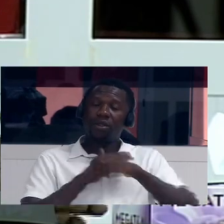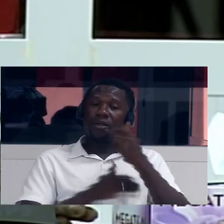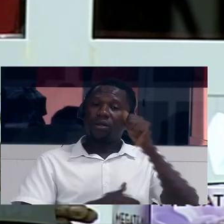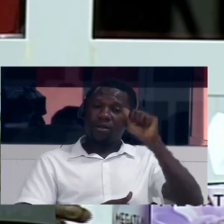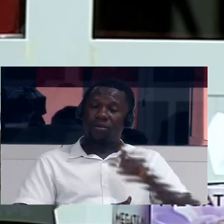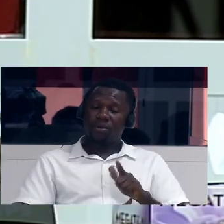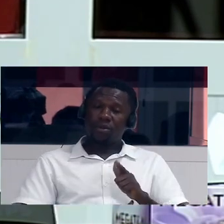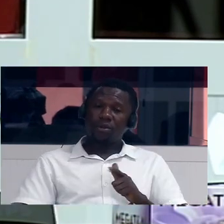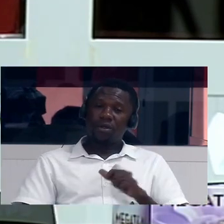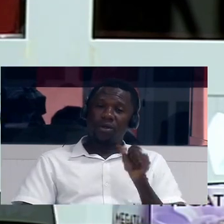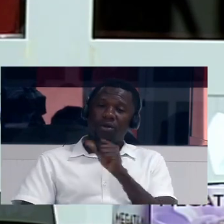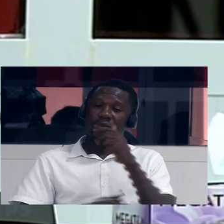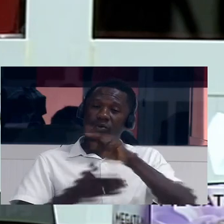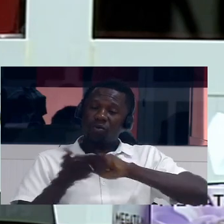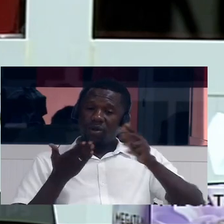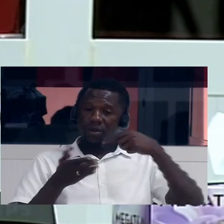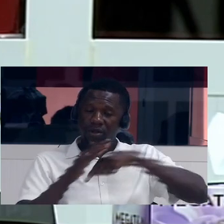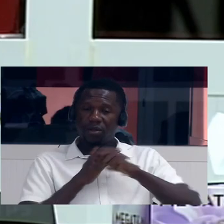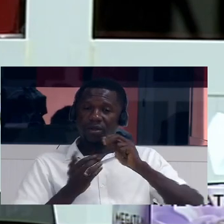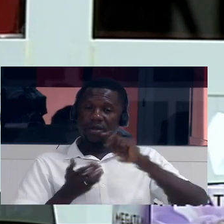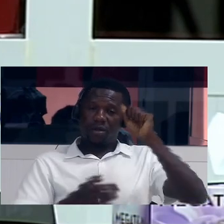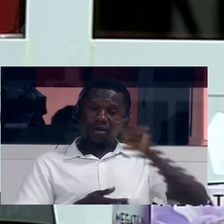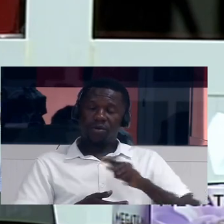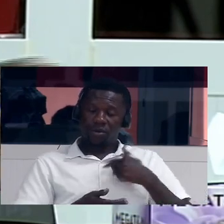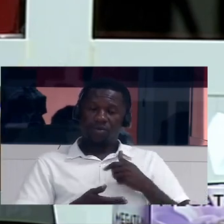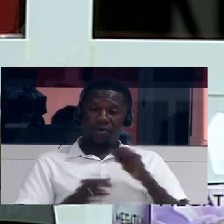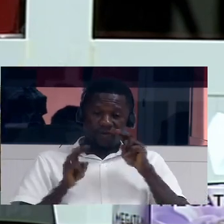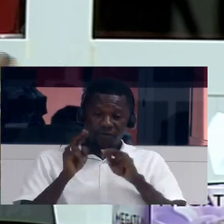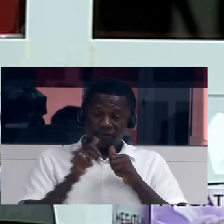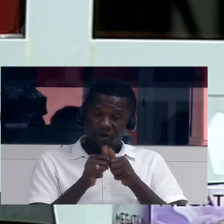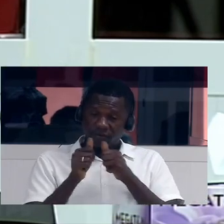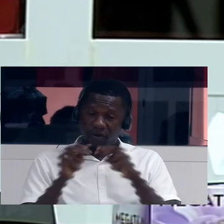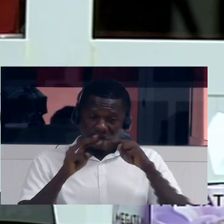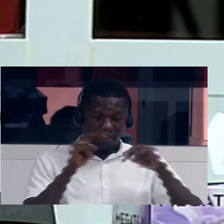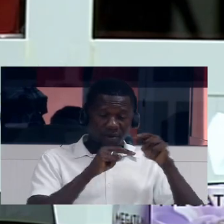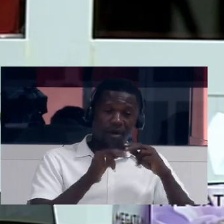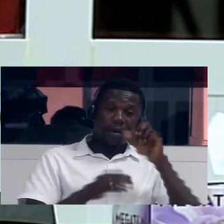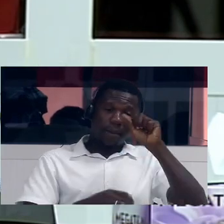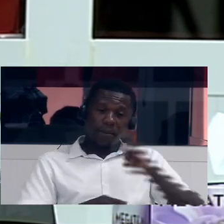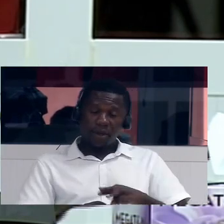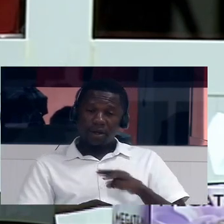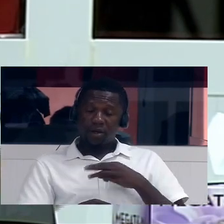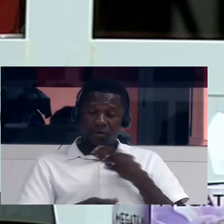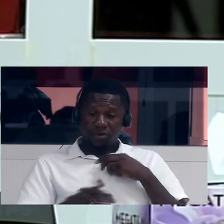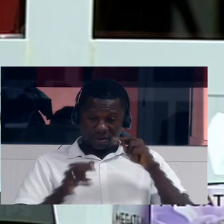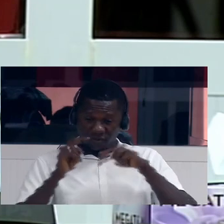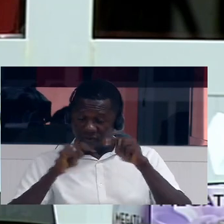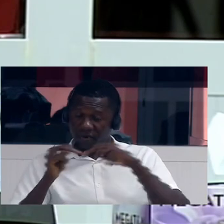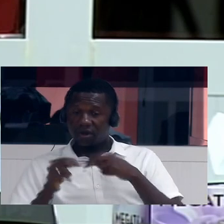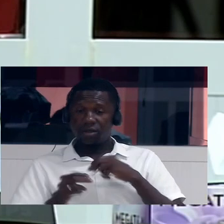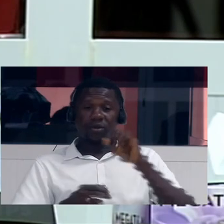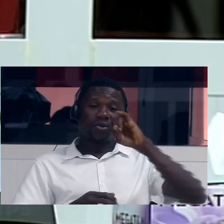The remaining weeks in April, I was on this matter. May, I was on this matter. June, I was out.